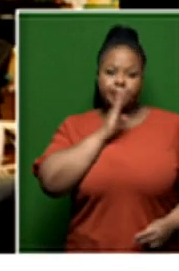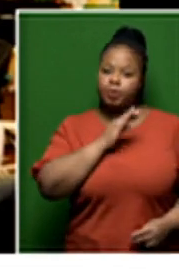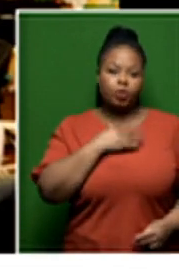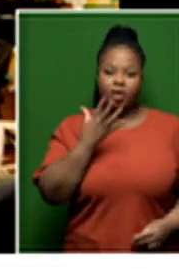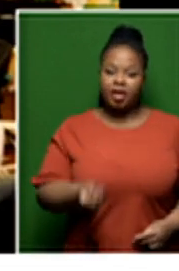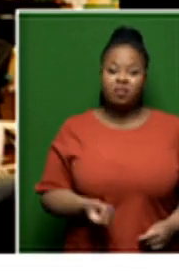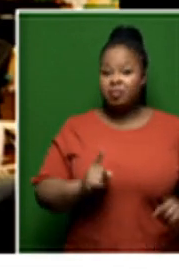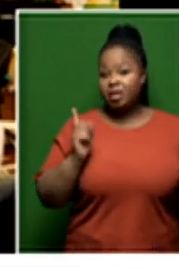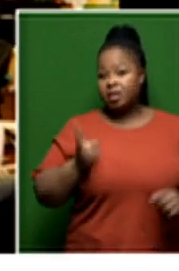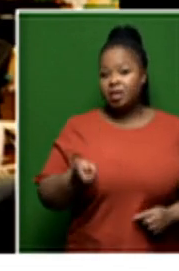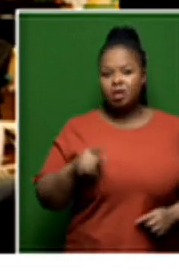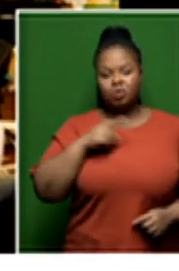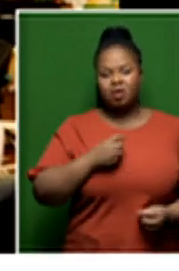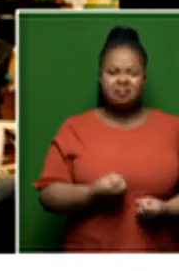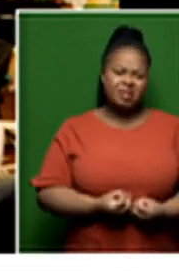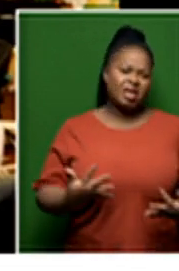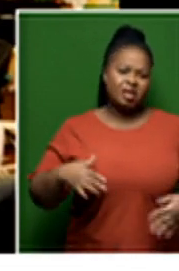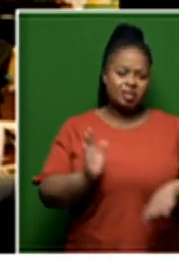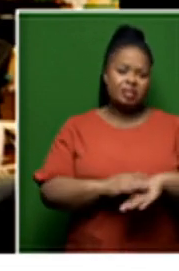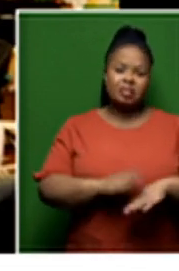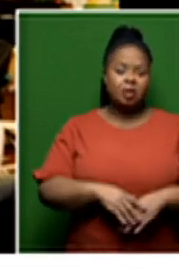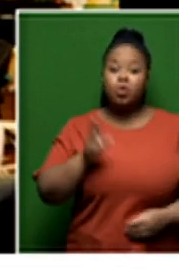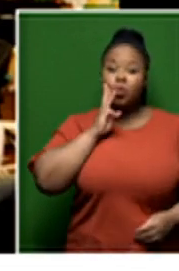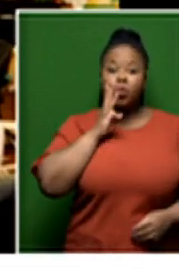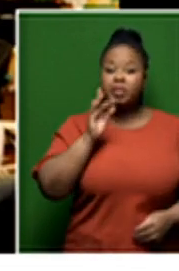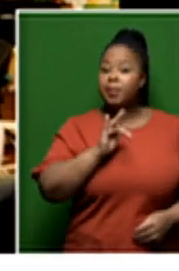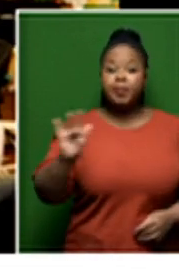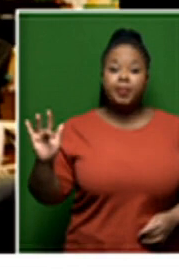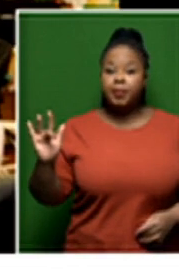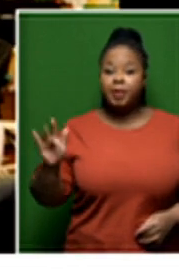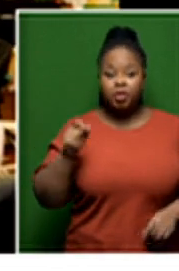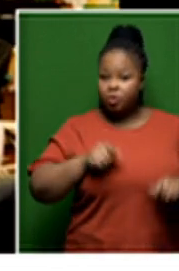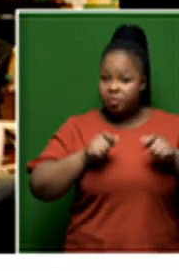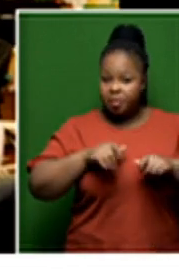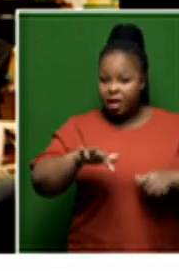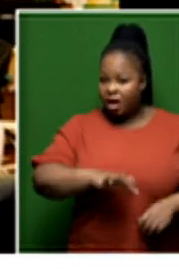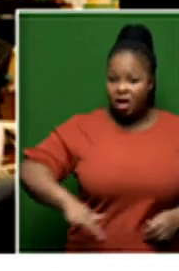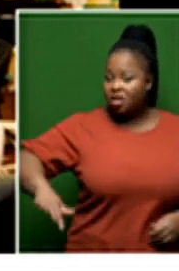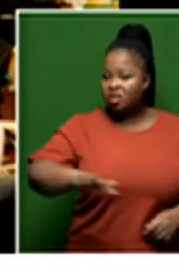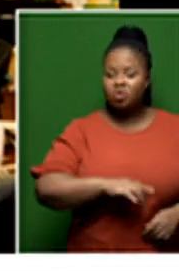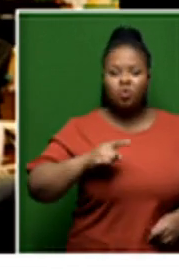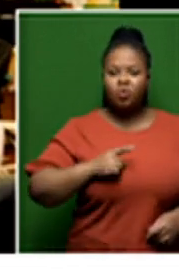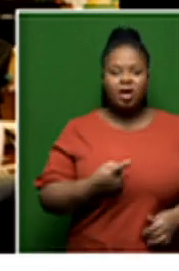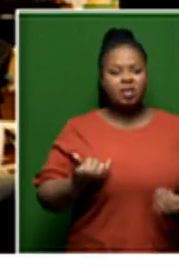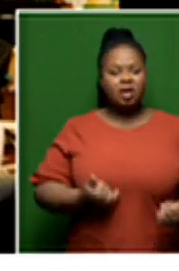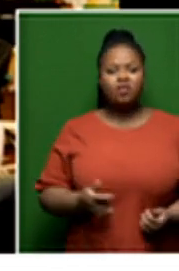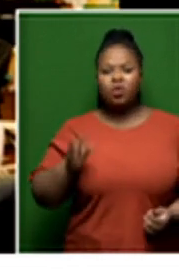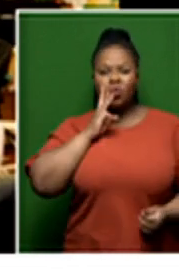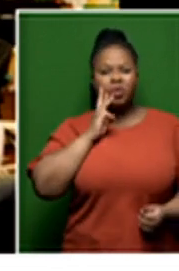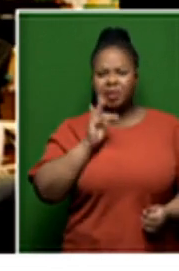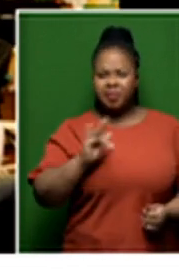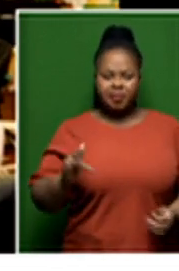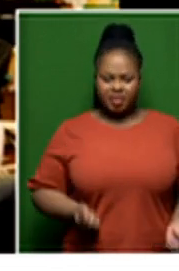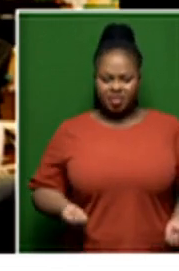In some instances, in fact, many instances, there is no water in those places. Generally, there's no bulk infrastructure or reliable